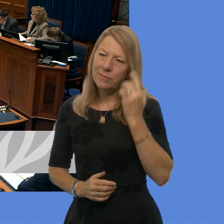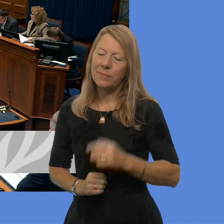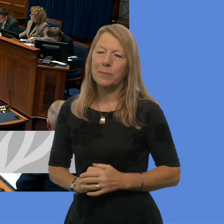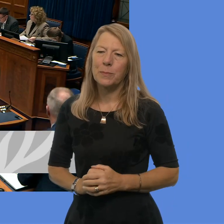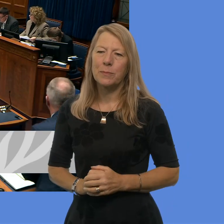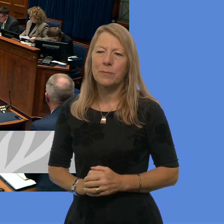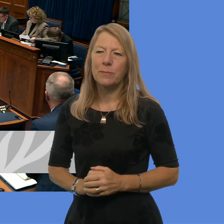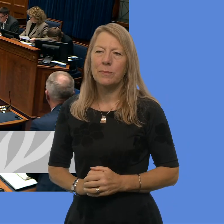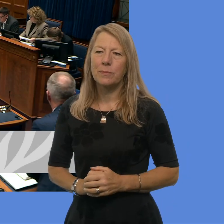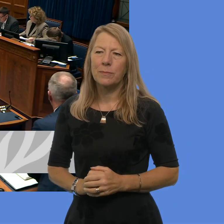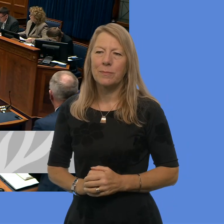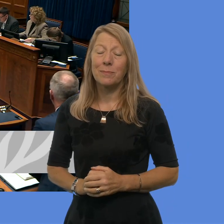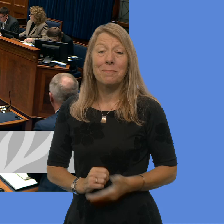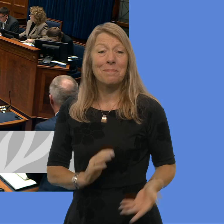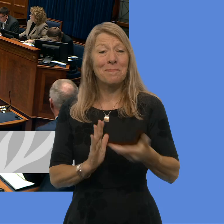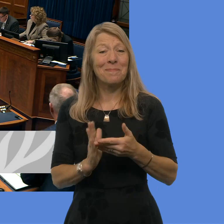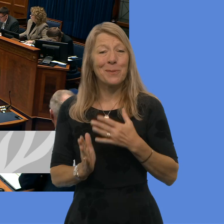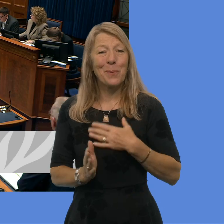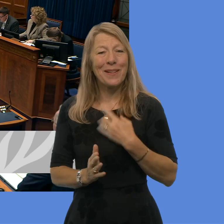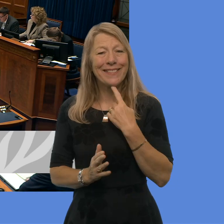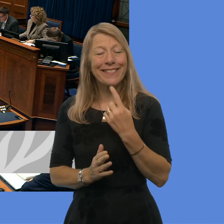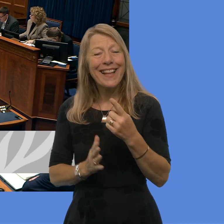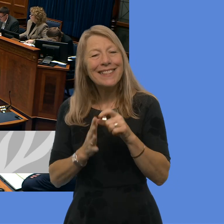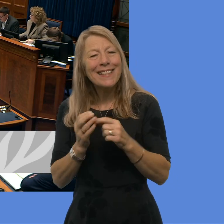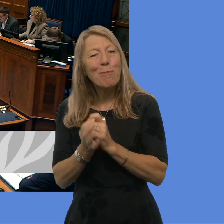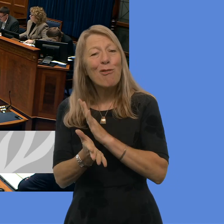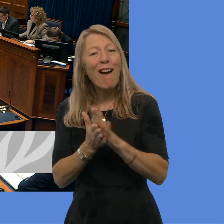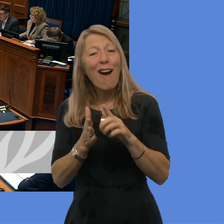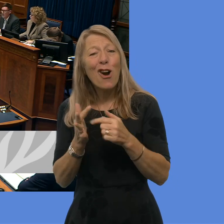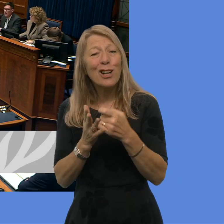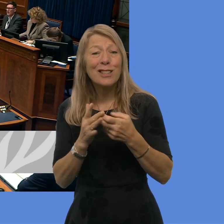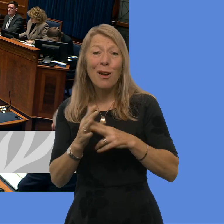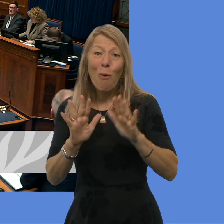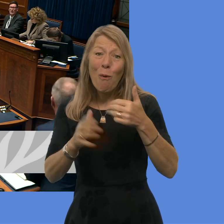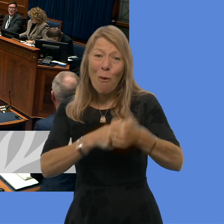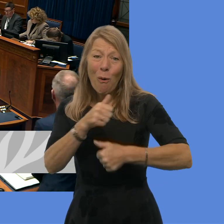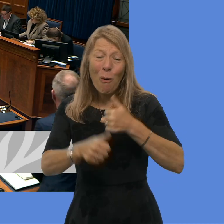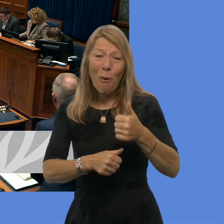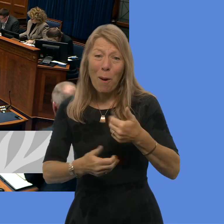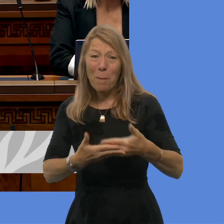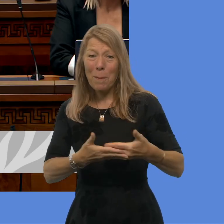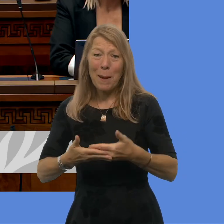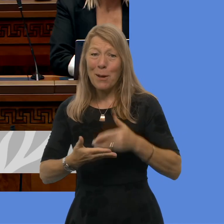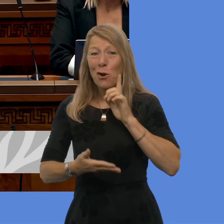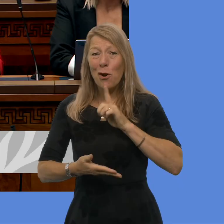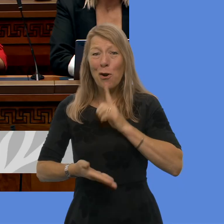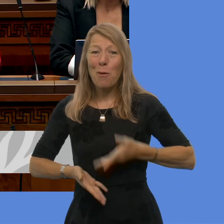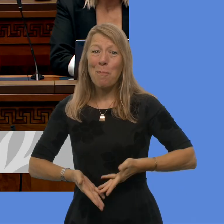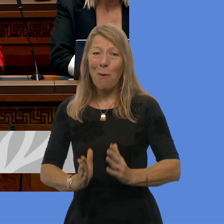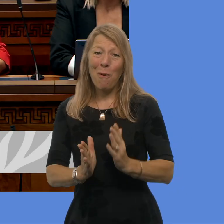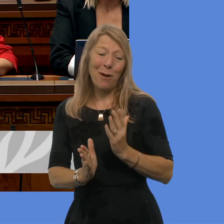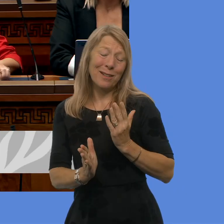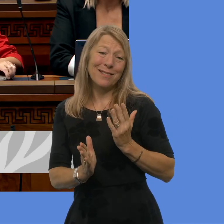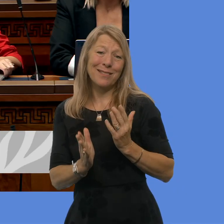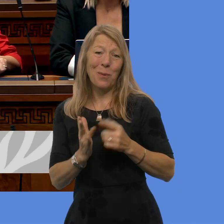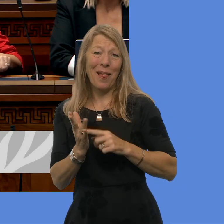May I just also wish Deborah Erskine well on the birth of her wee baby Olivia. I know that she posted on social media yesterday and described her